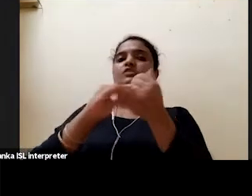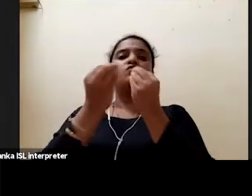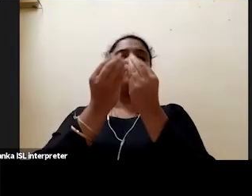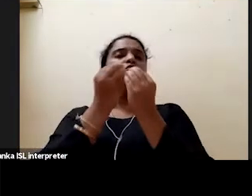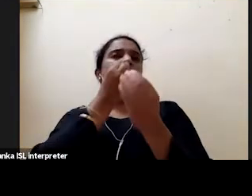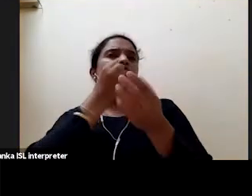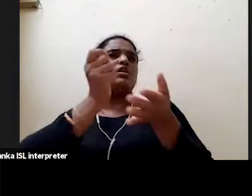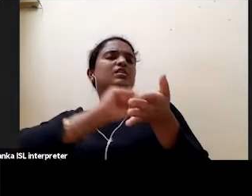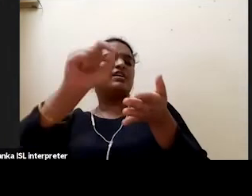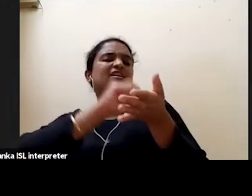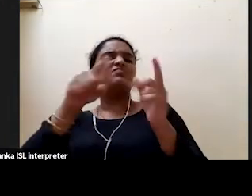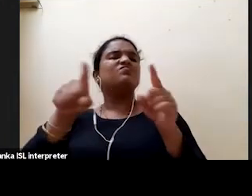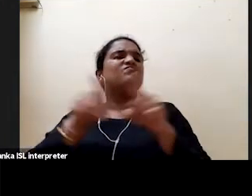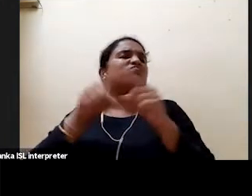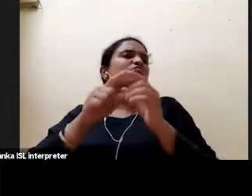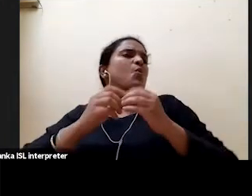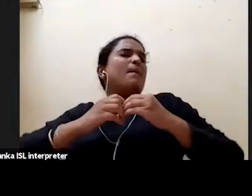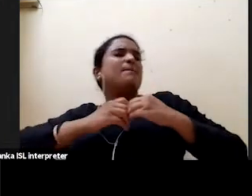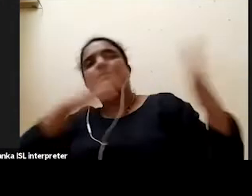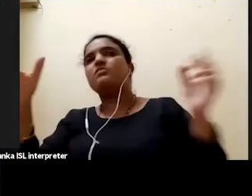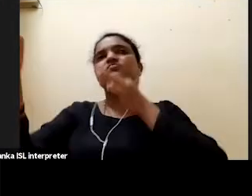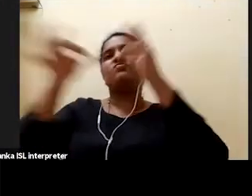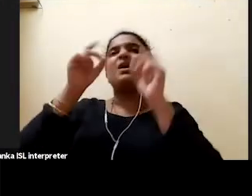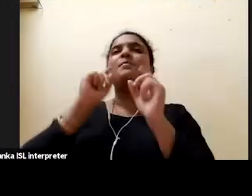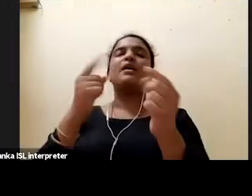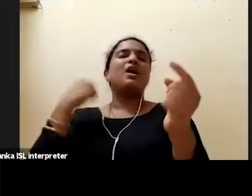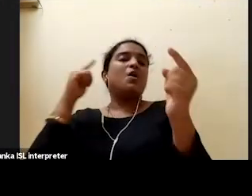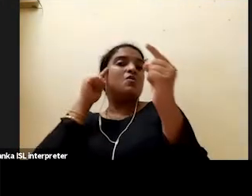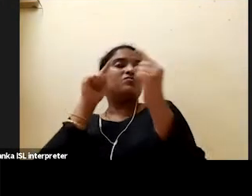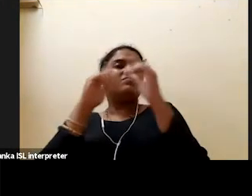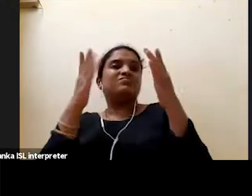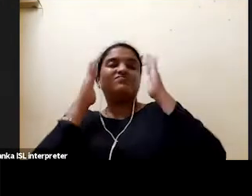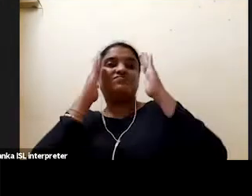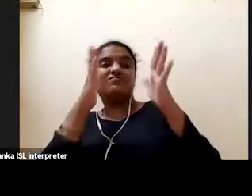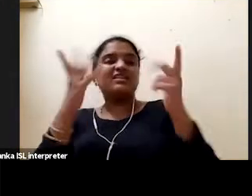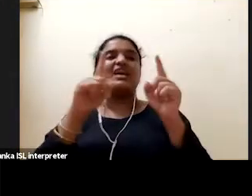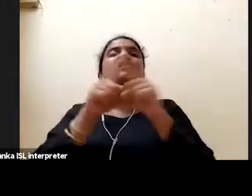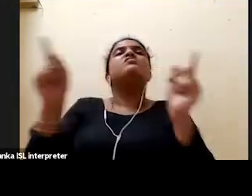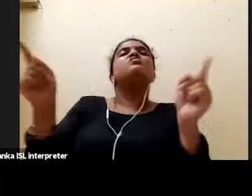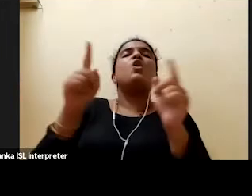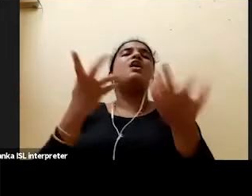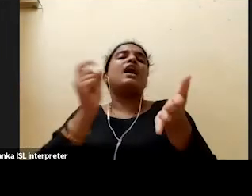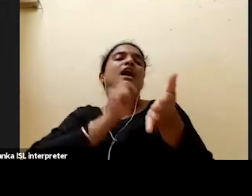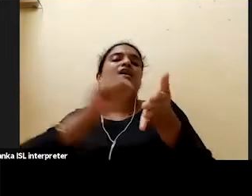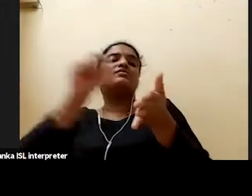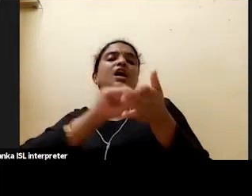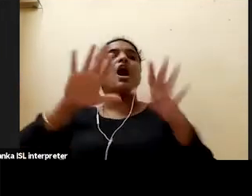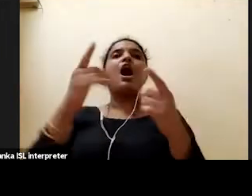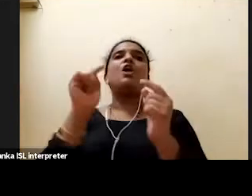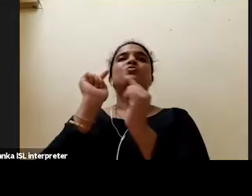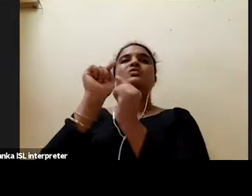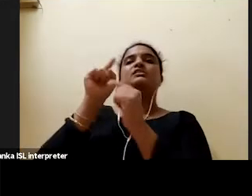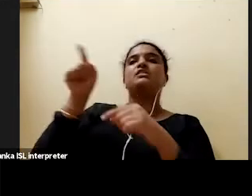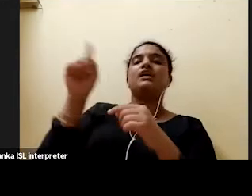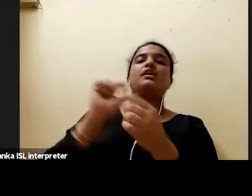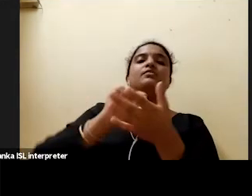very vast, I'm going to try and focus on a couple of things, which is mainly writing on Instagram and